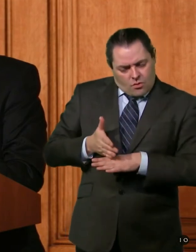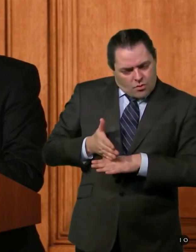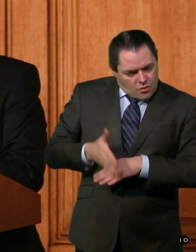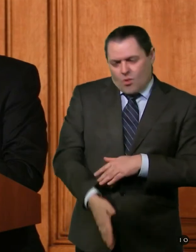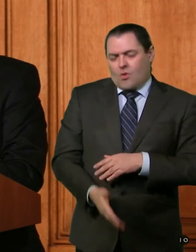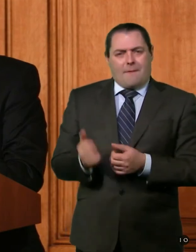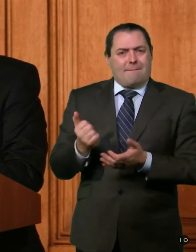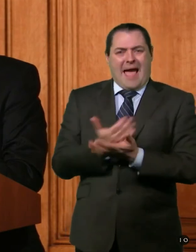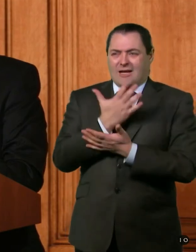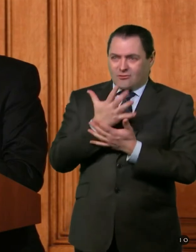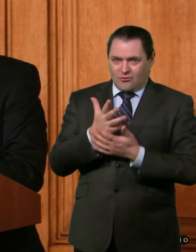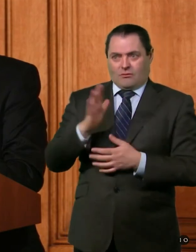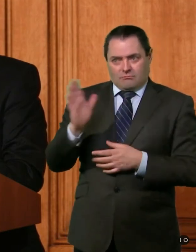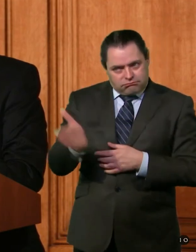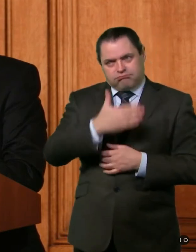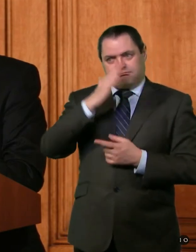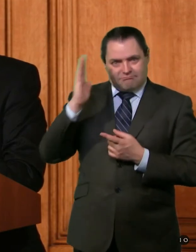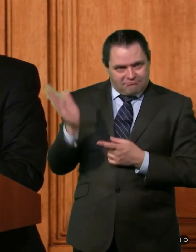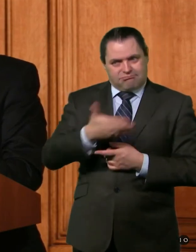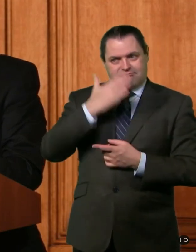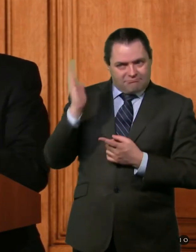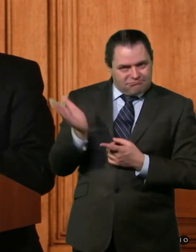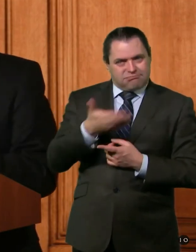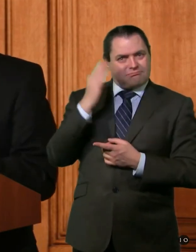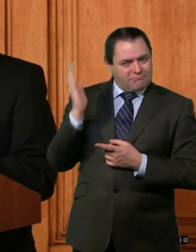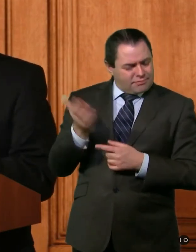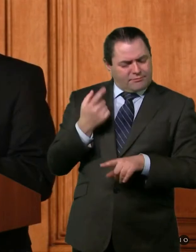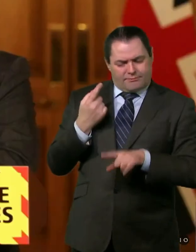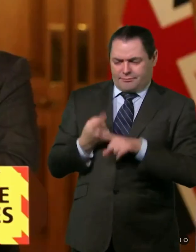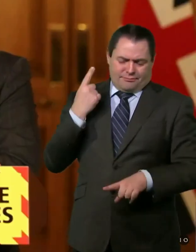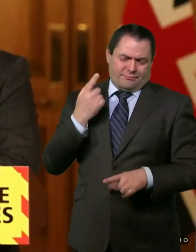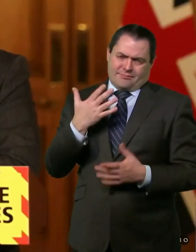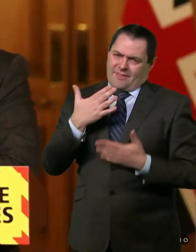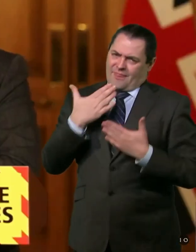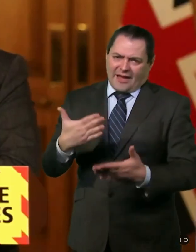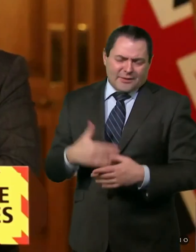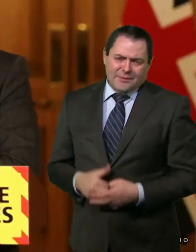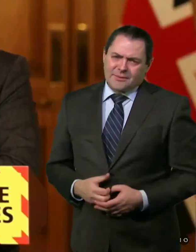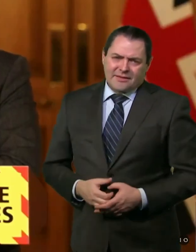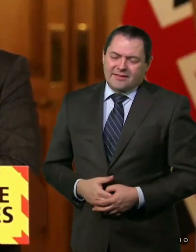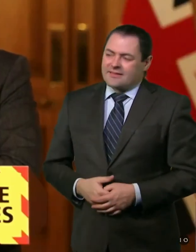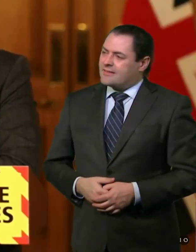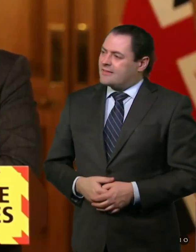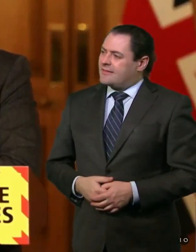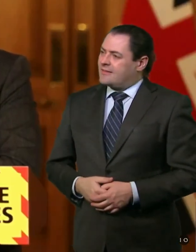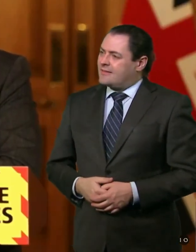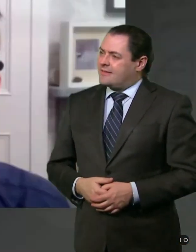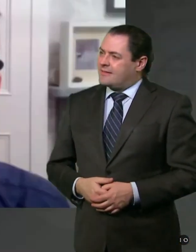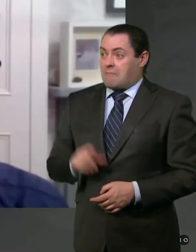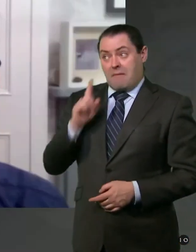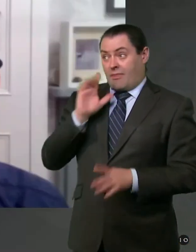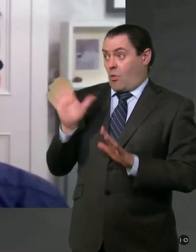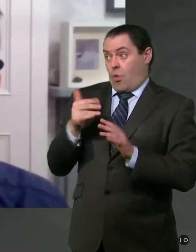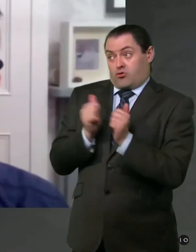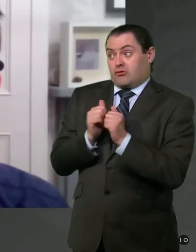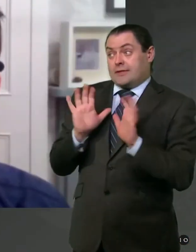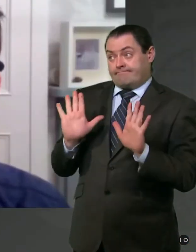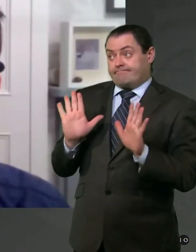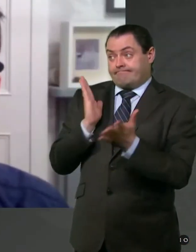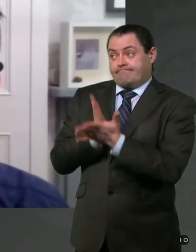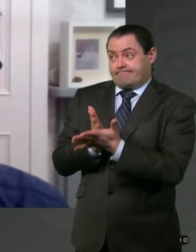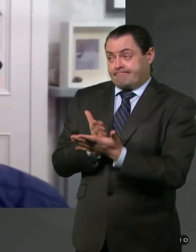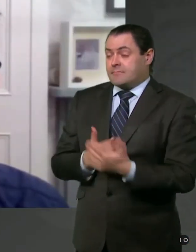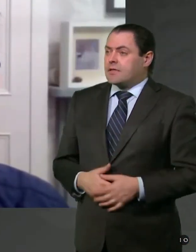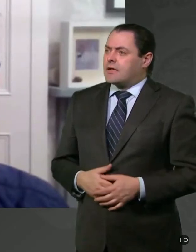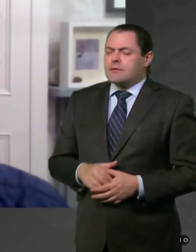quickly and as efficiently as they can. I don't think anyone would disagree with that. Obviously, just wondered, do you have any idea why it's dropped a